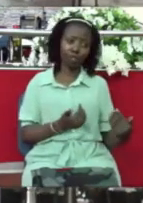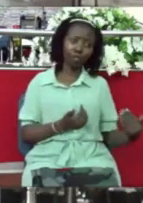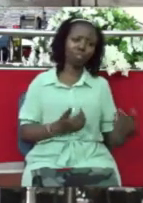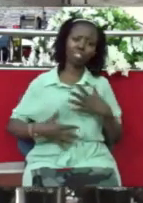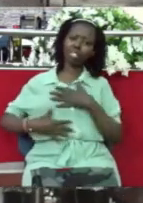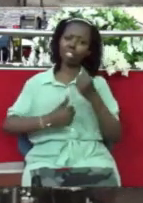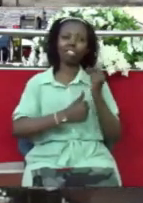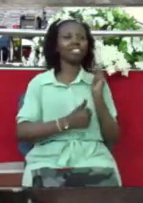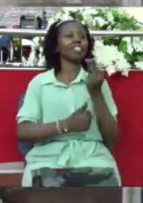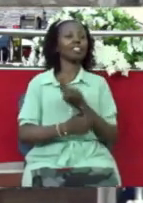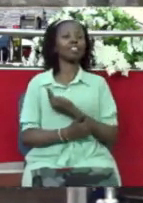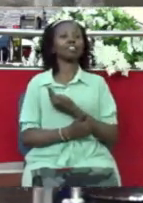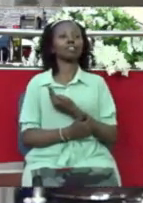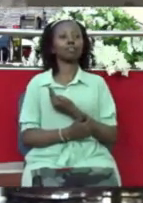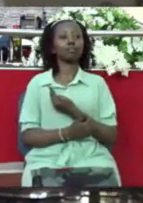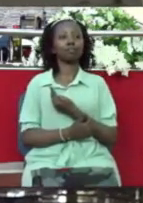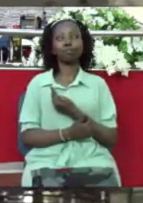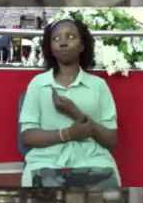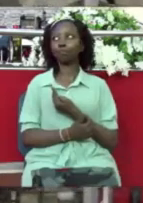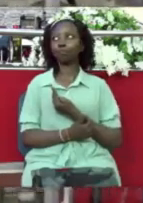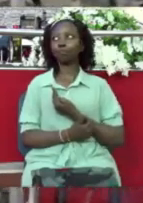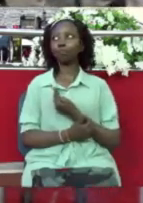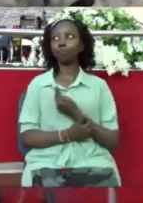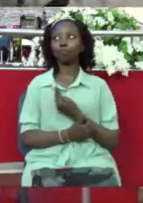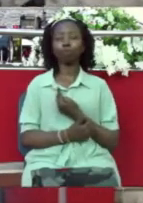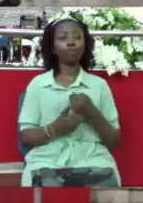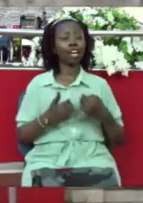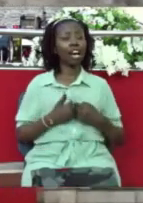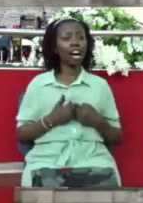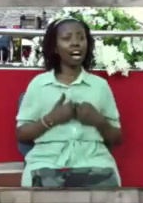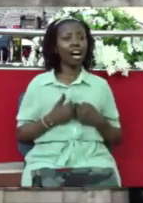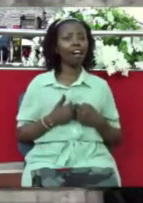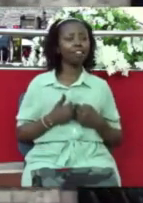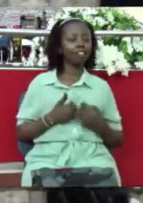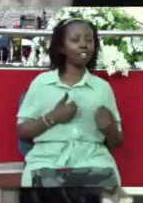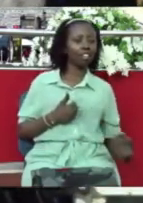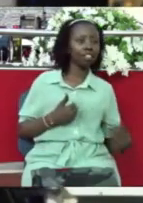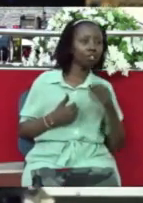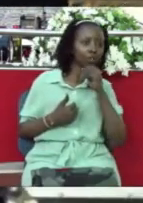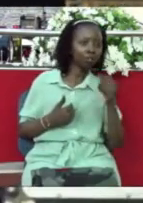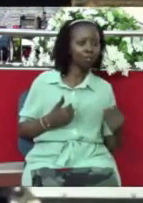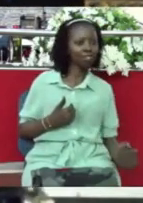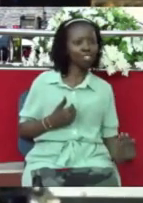us. Wanatuamini sana. I have some grandchildren. Mimi niko na wajuku.